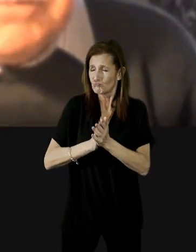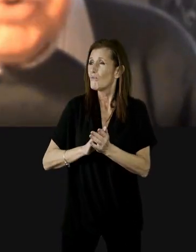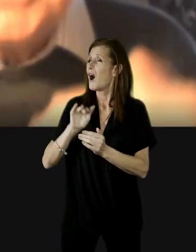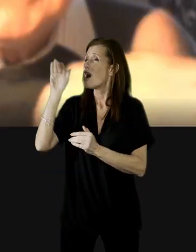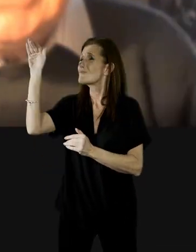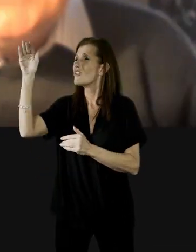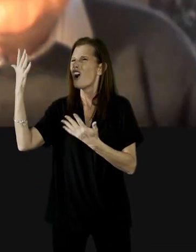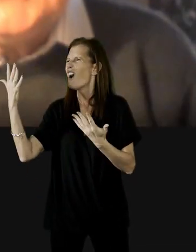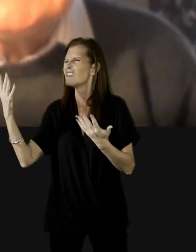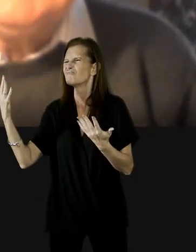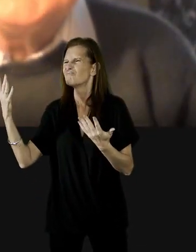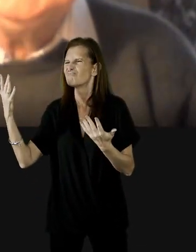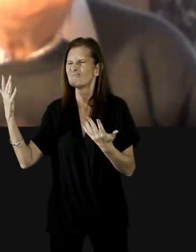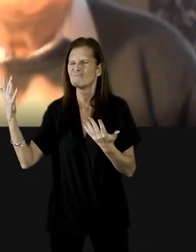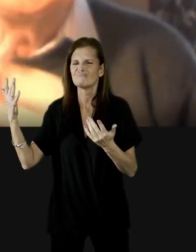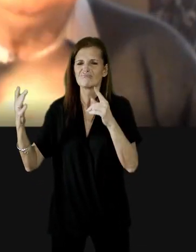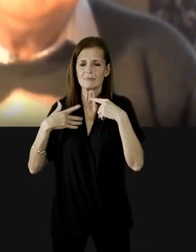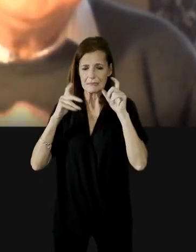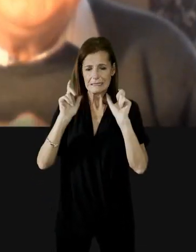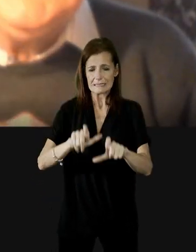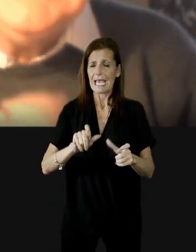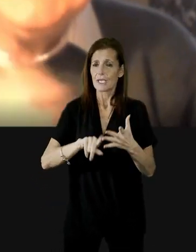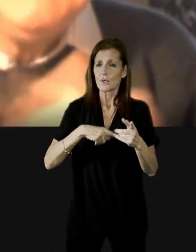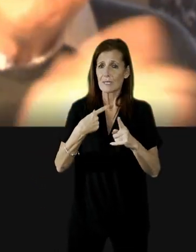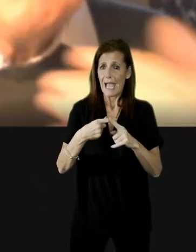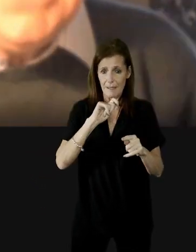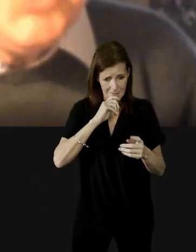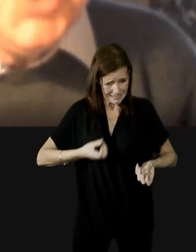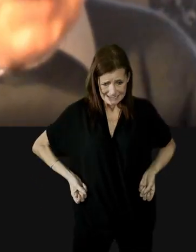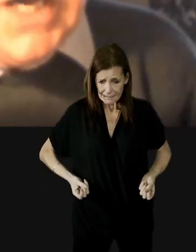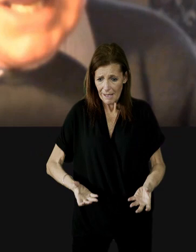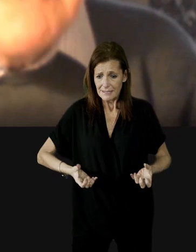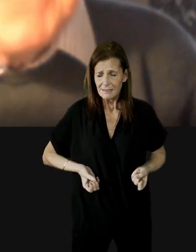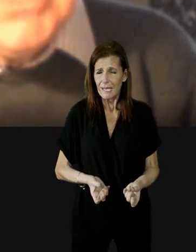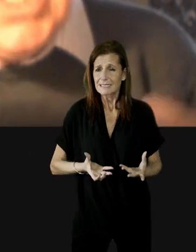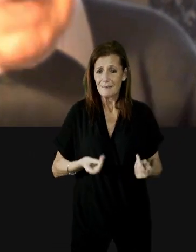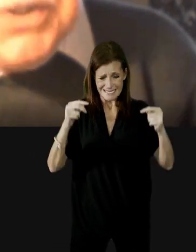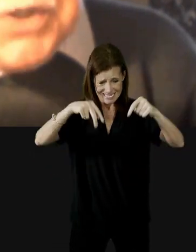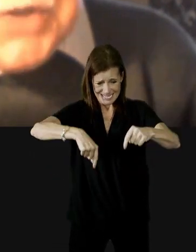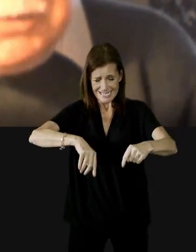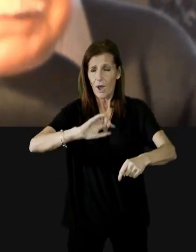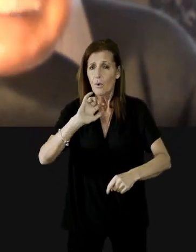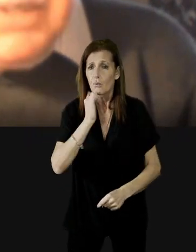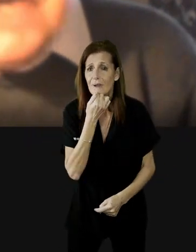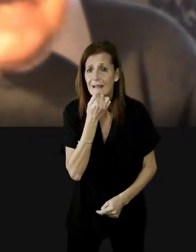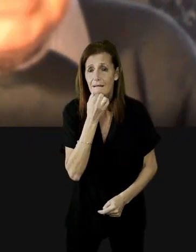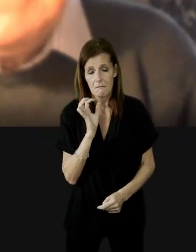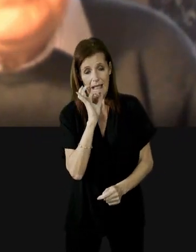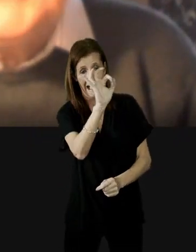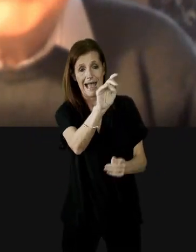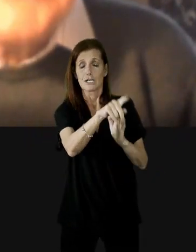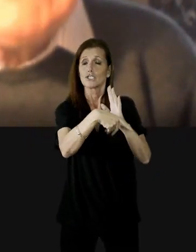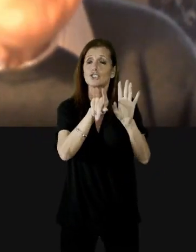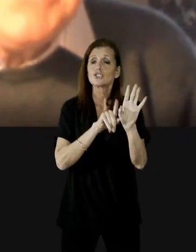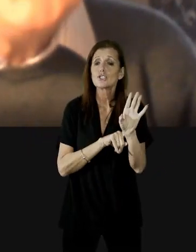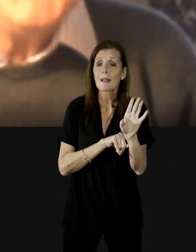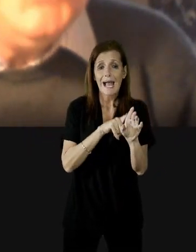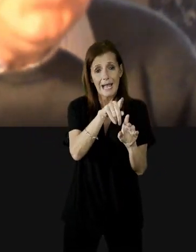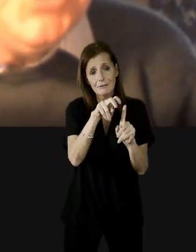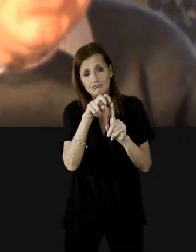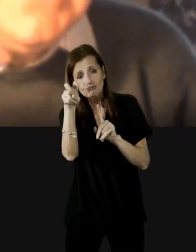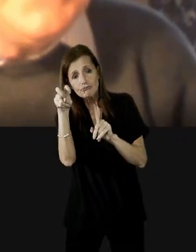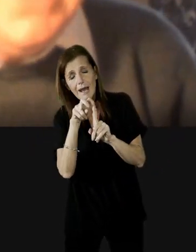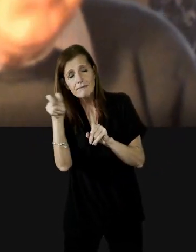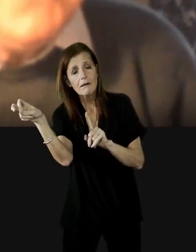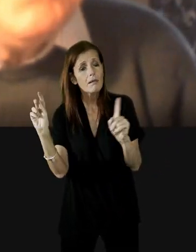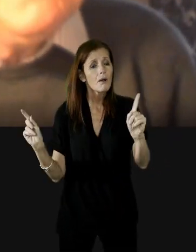going abroad aren't going to be. Certainly from a survey that we did back in July among disabled people, asking about what their travel plans